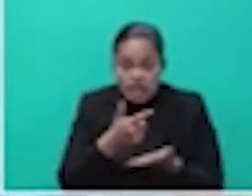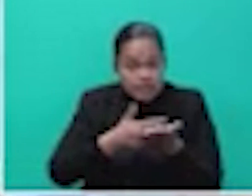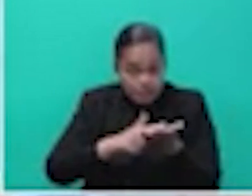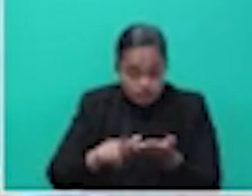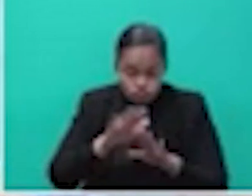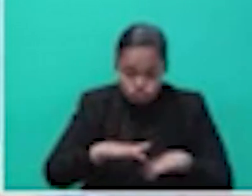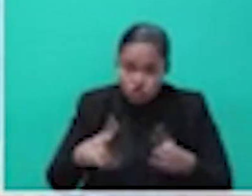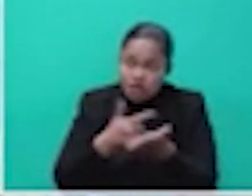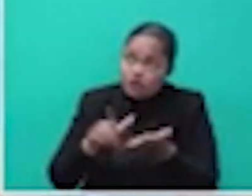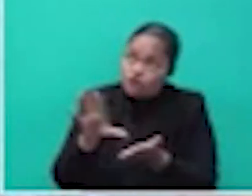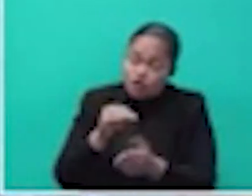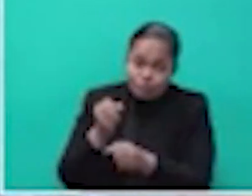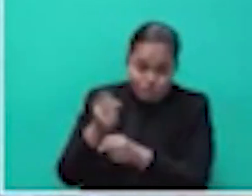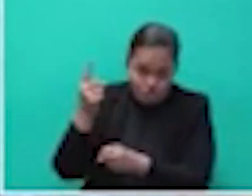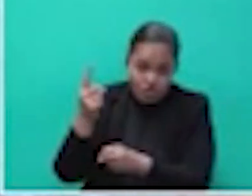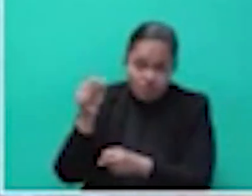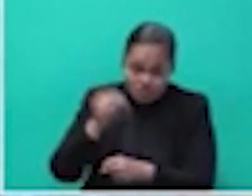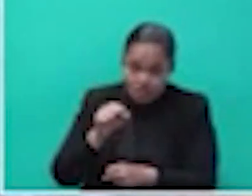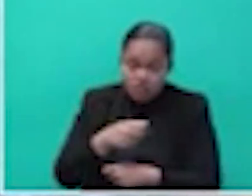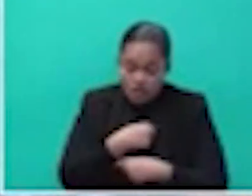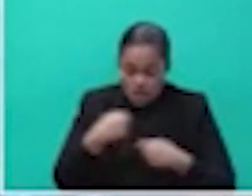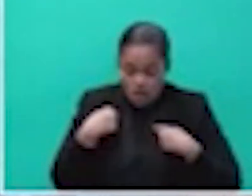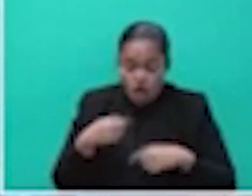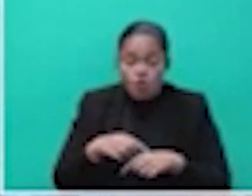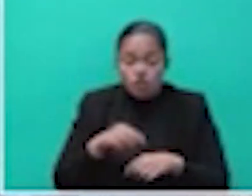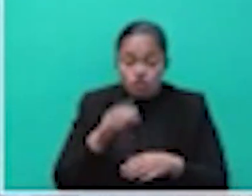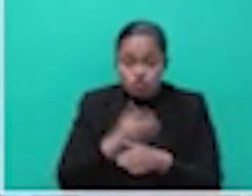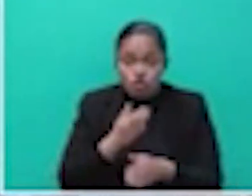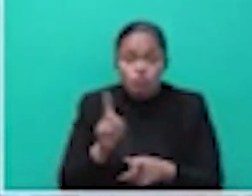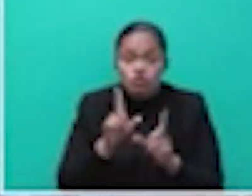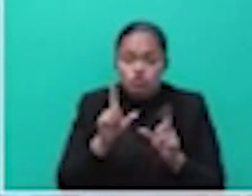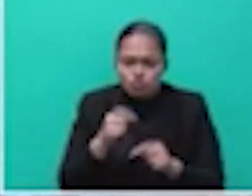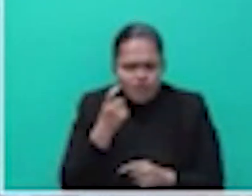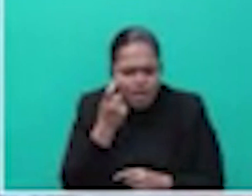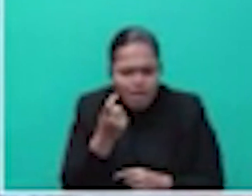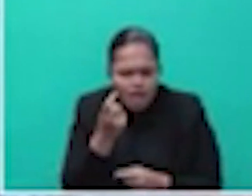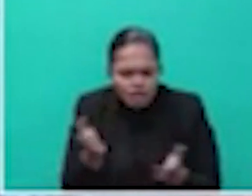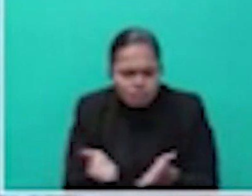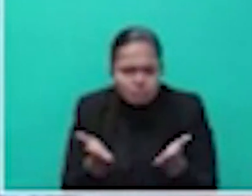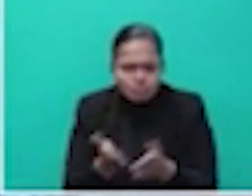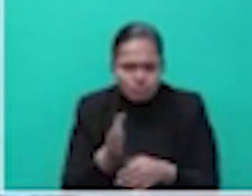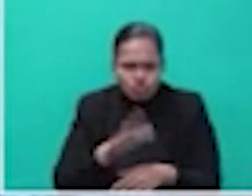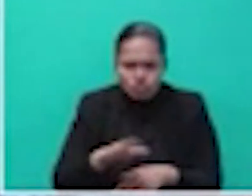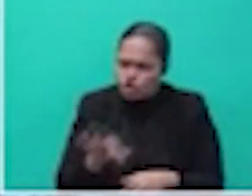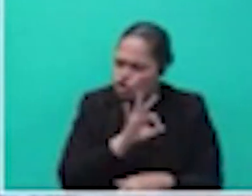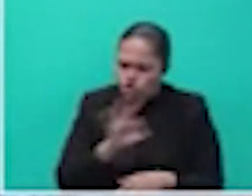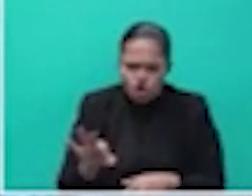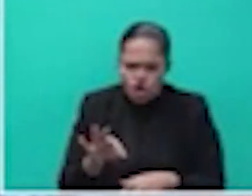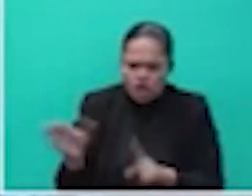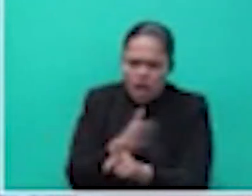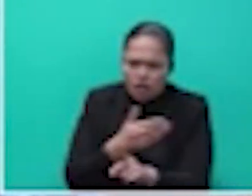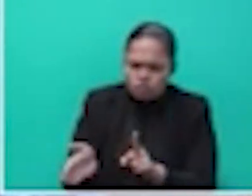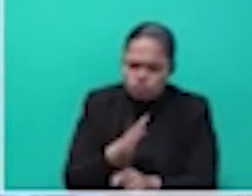God. And it is our job to make sure that they flourish in an environment where they are not abused, that they are not subject to neglect, and they